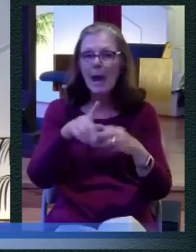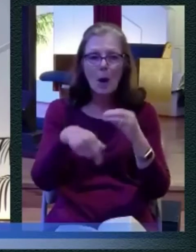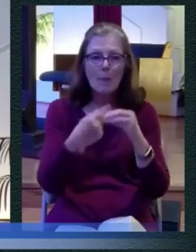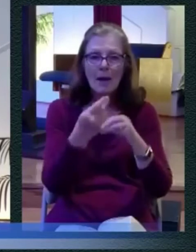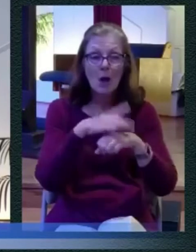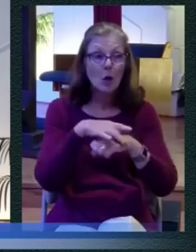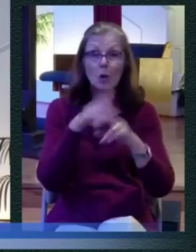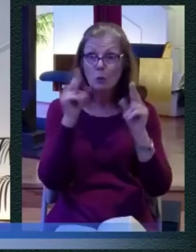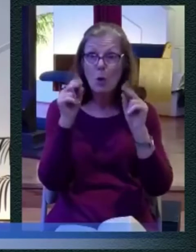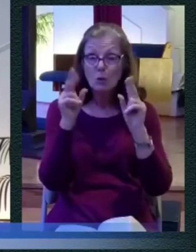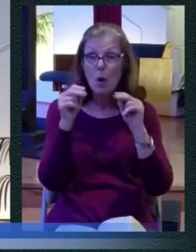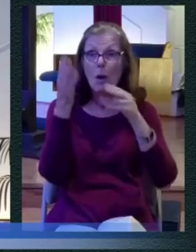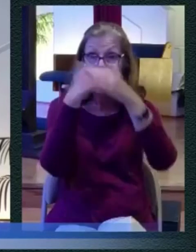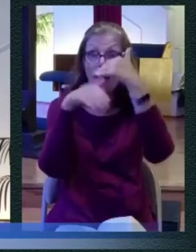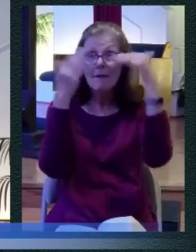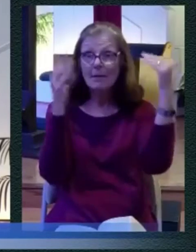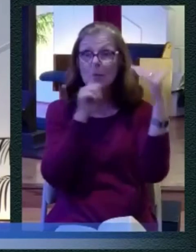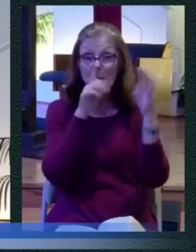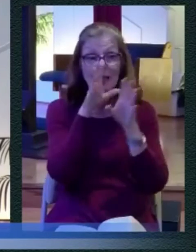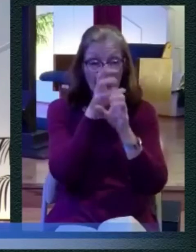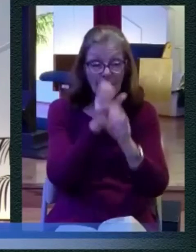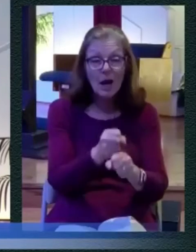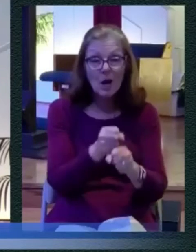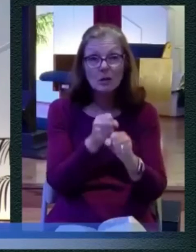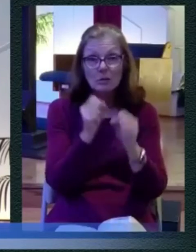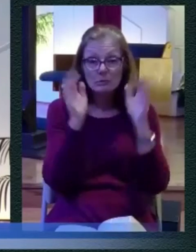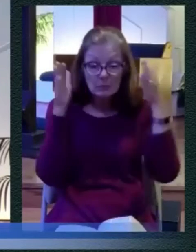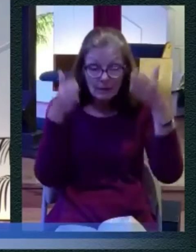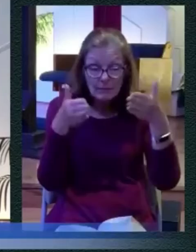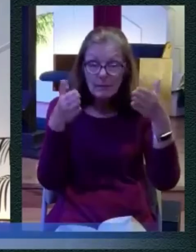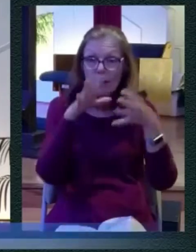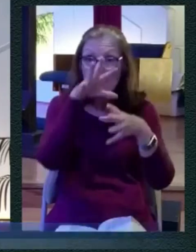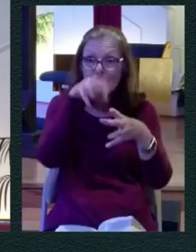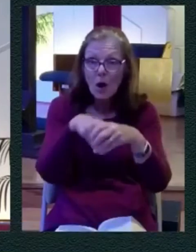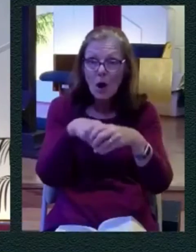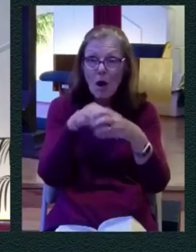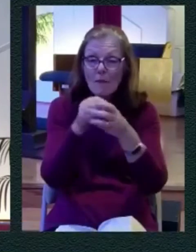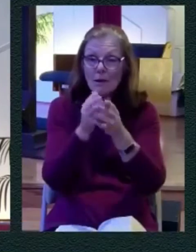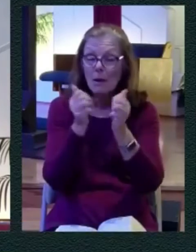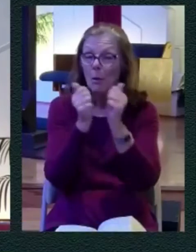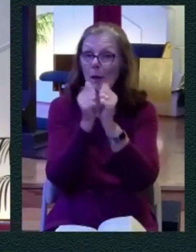engaged with purpose and intent.